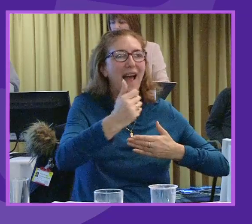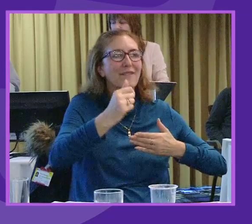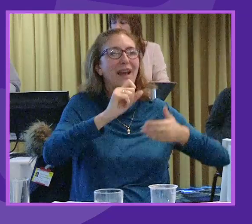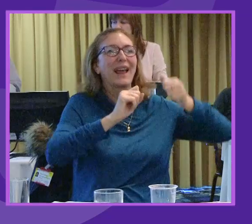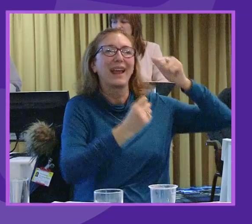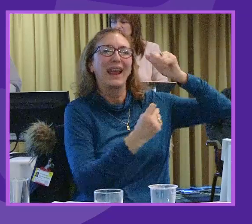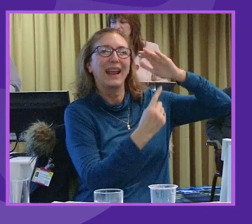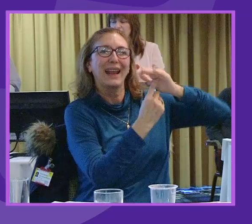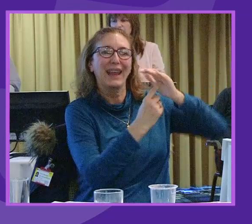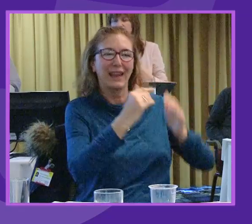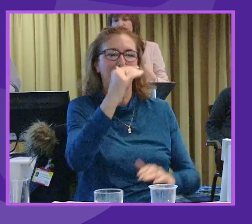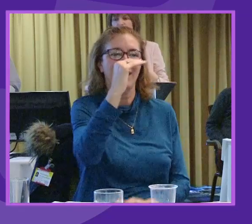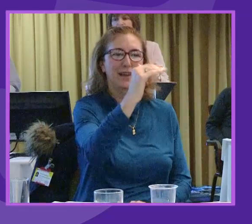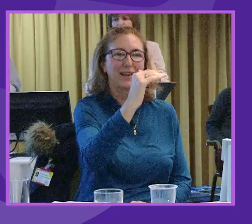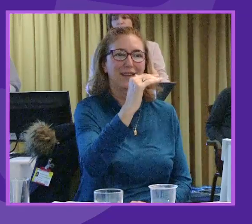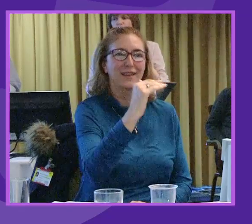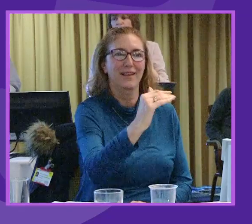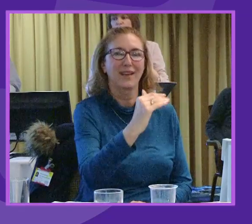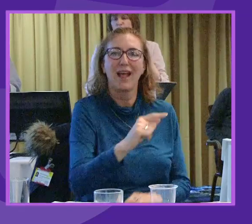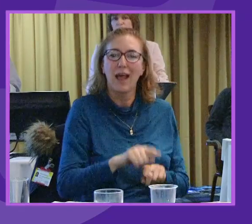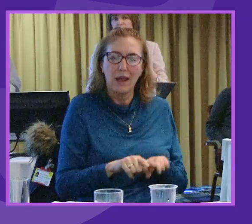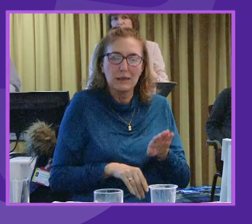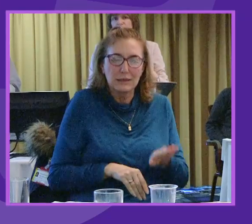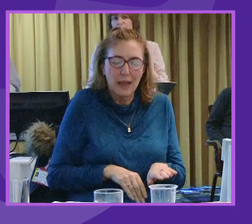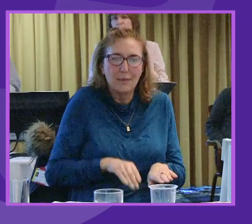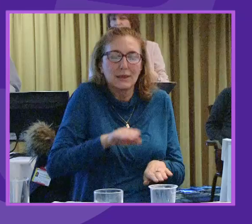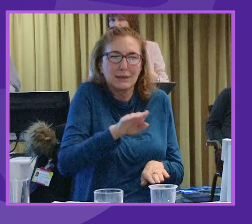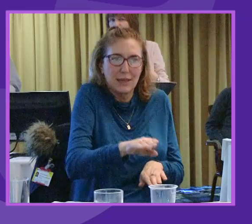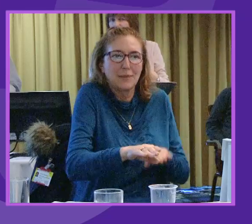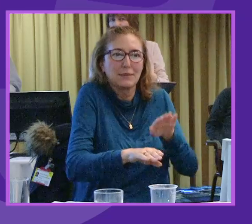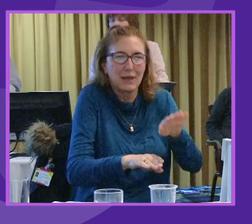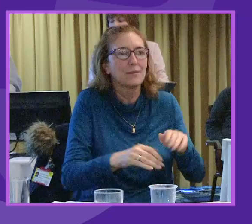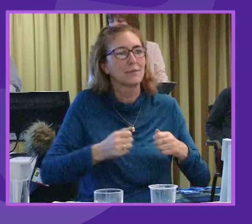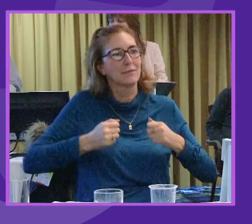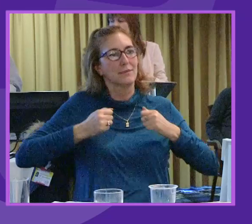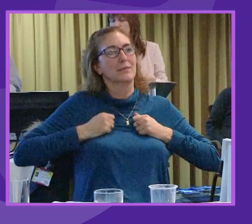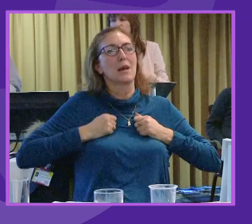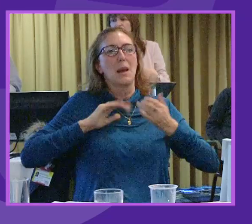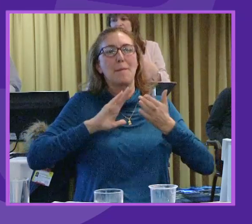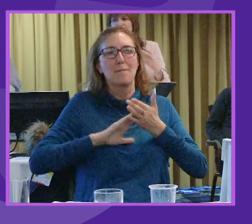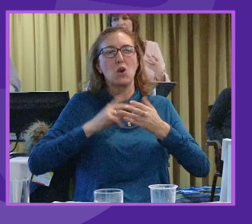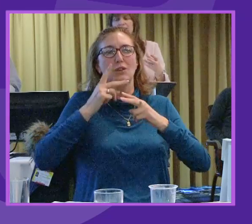series of key steps around transformation. In Mersey Care, obviously we've got our own strategy around what that means